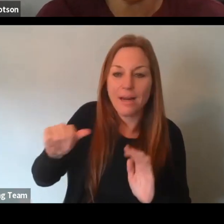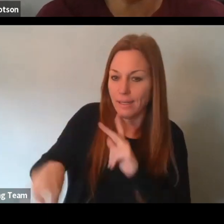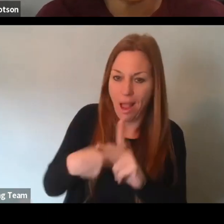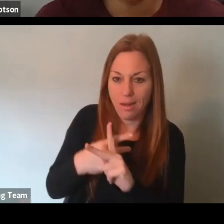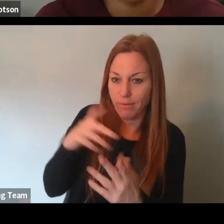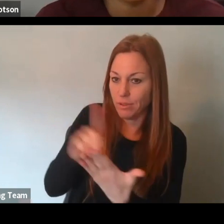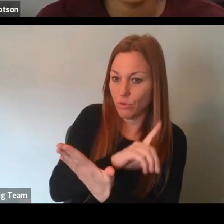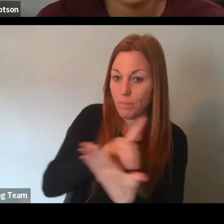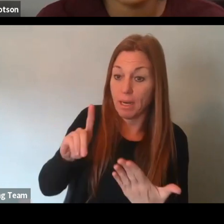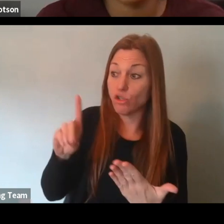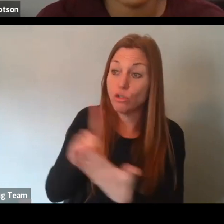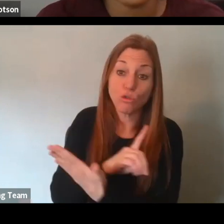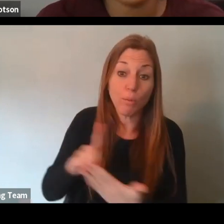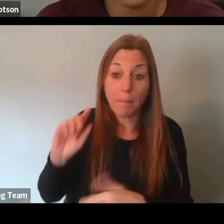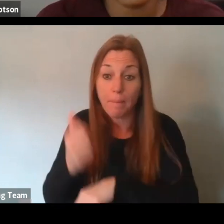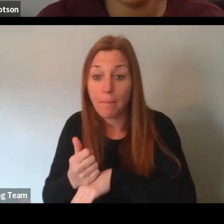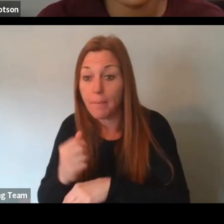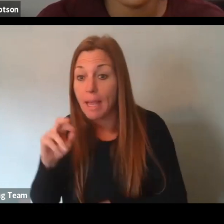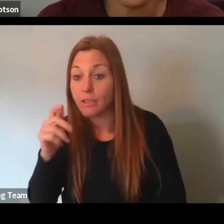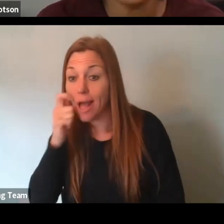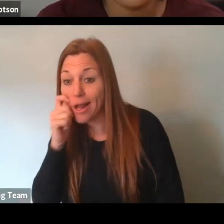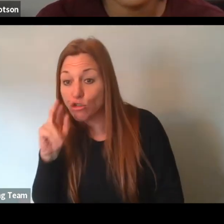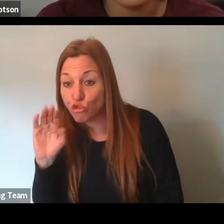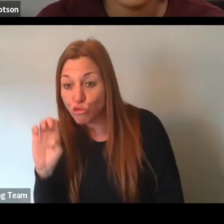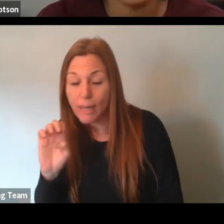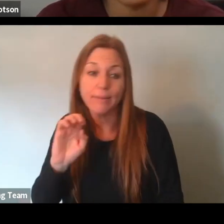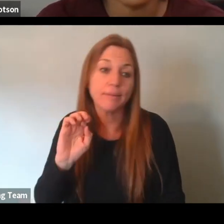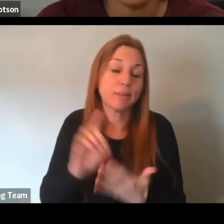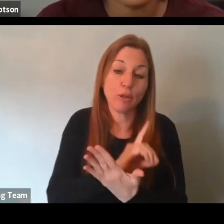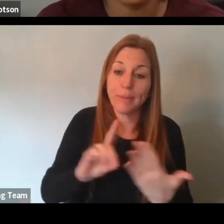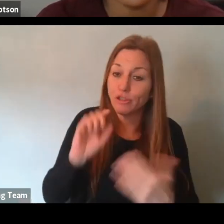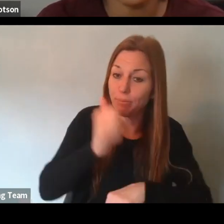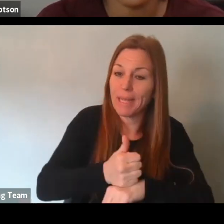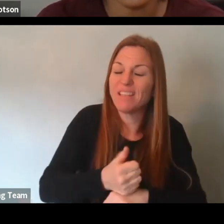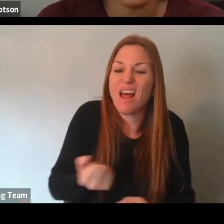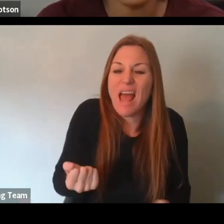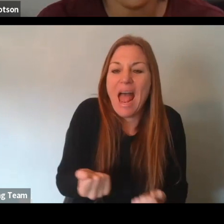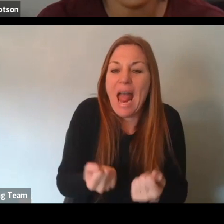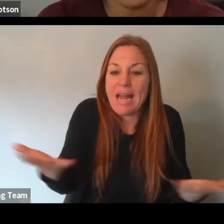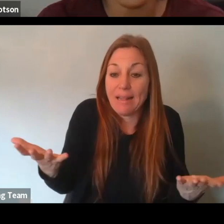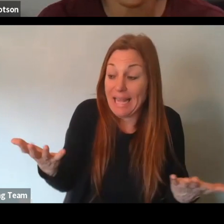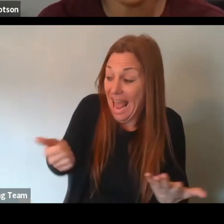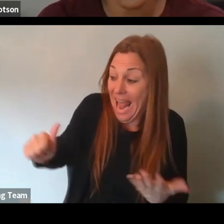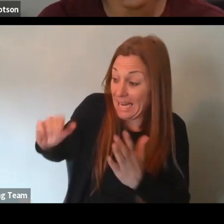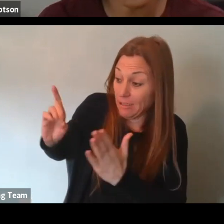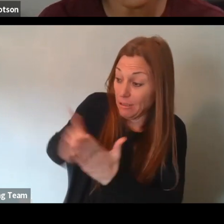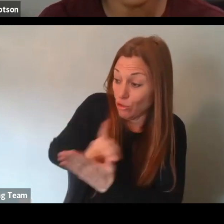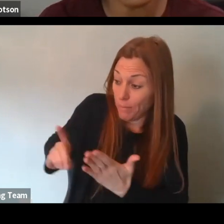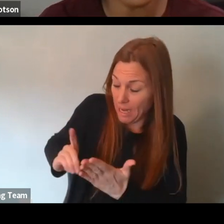that a person might be discriminated against, has negative effects on cognitive functioning. And again, we know these